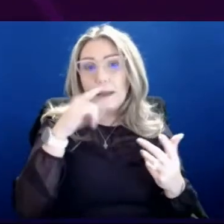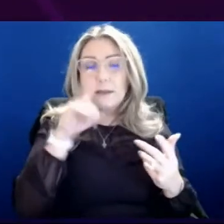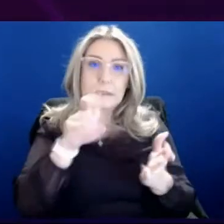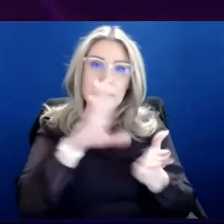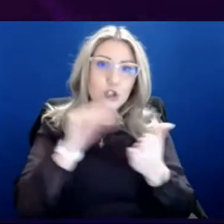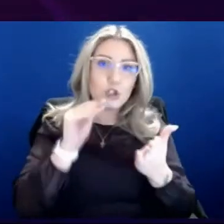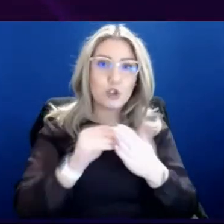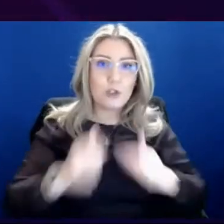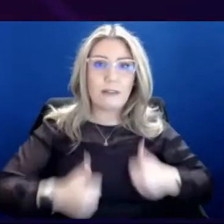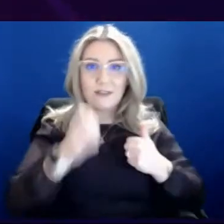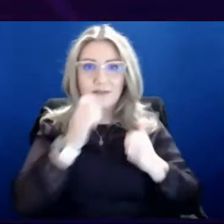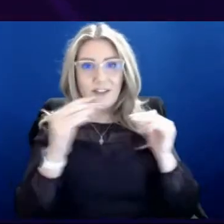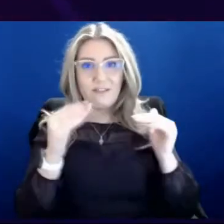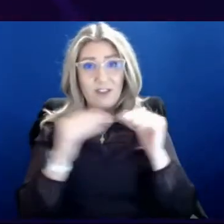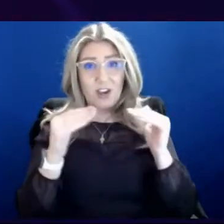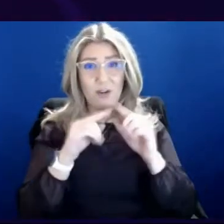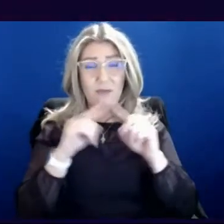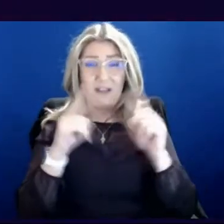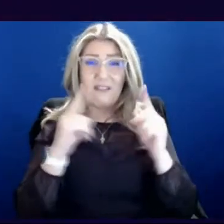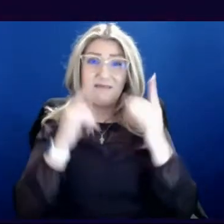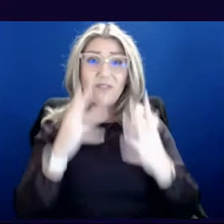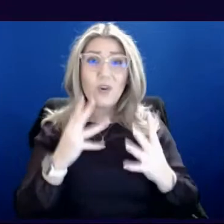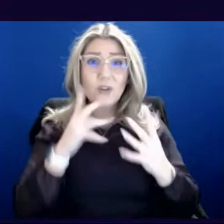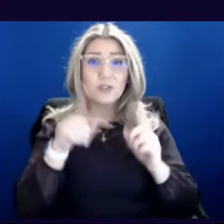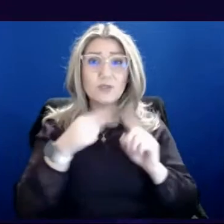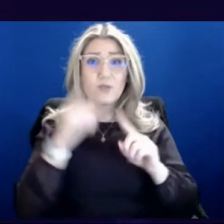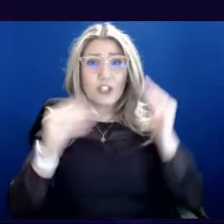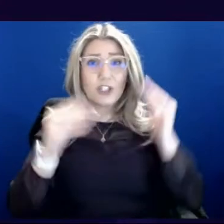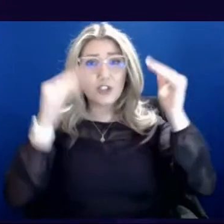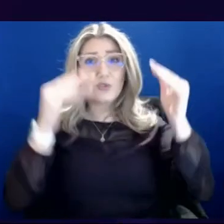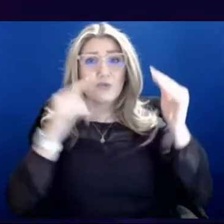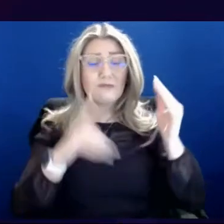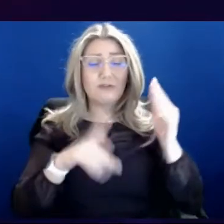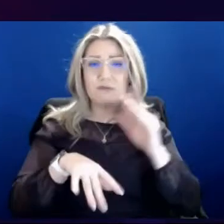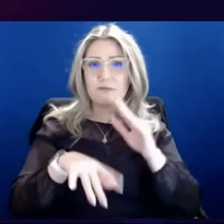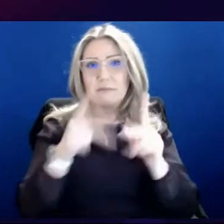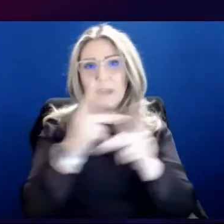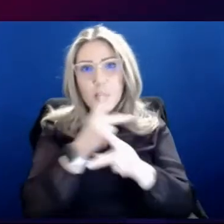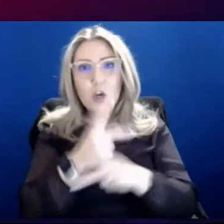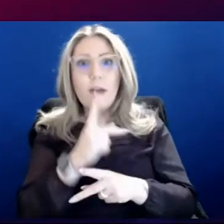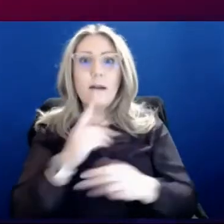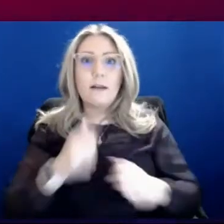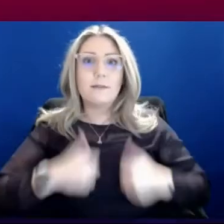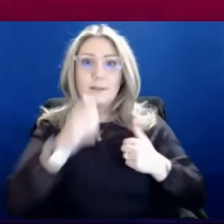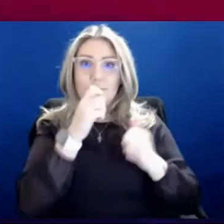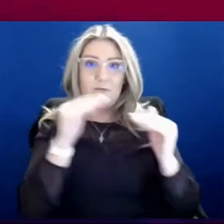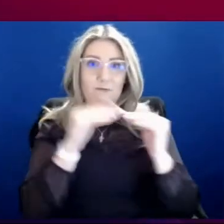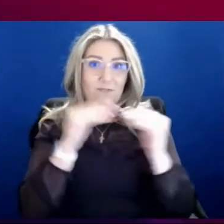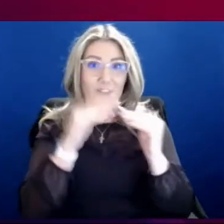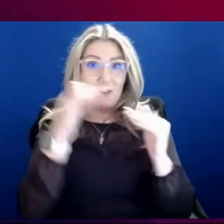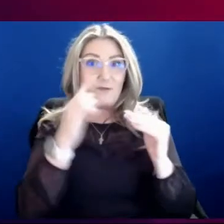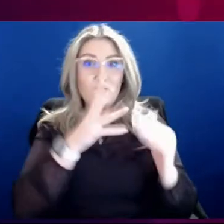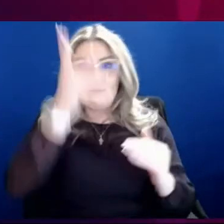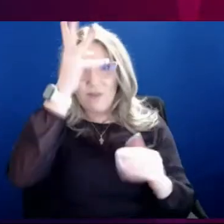But, unfortunately, sometimes when you're an adult, you find out the hard way, life's not fair to you either. And this is